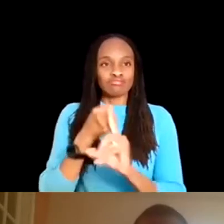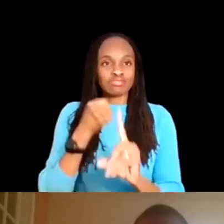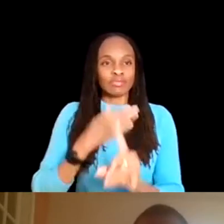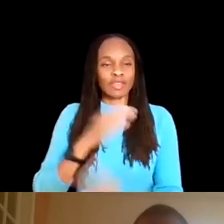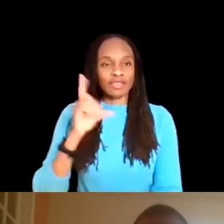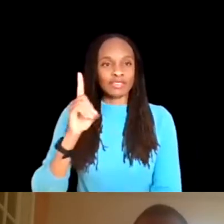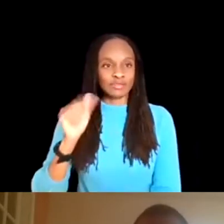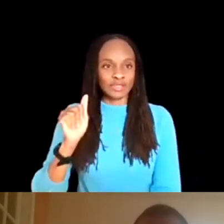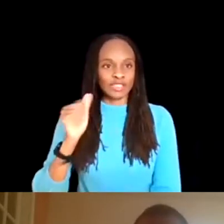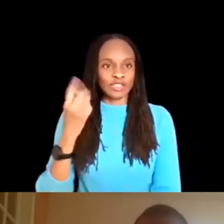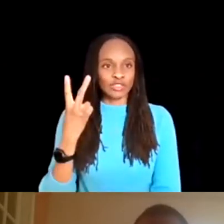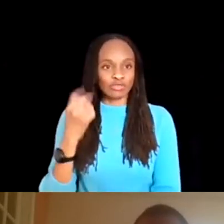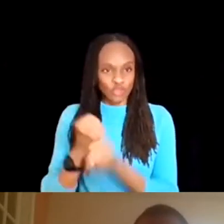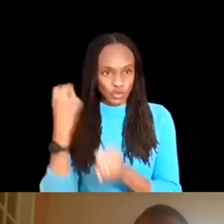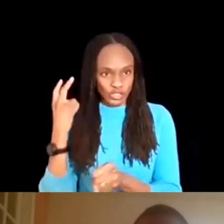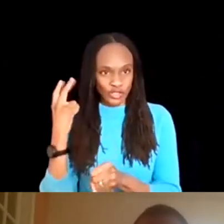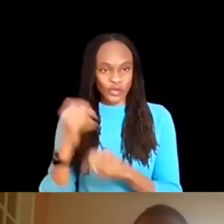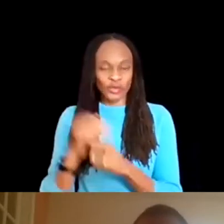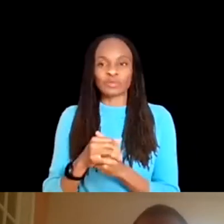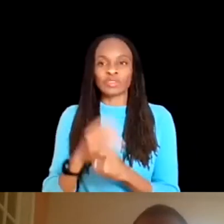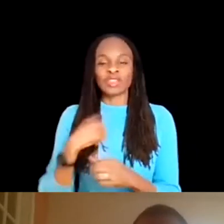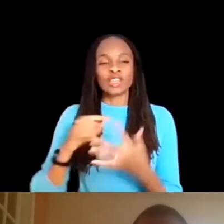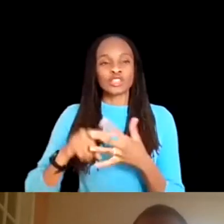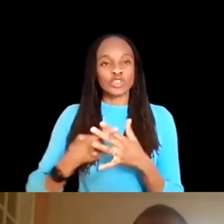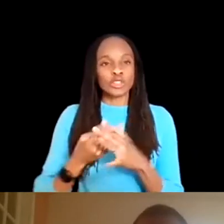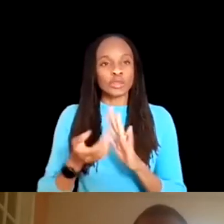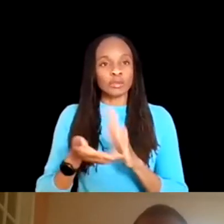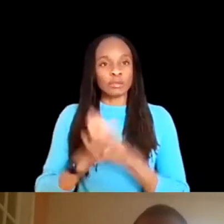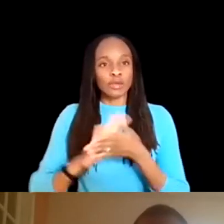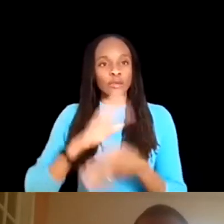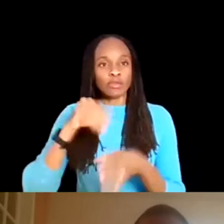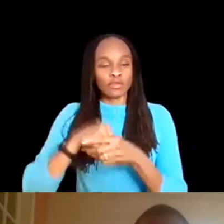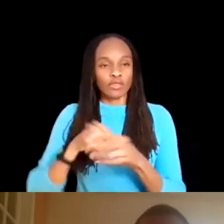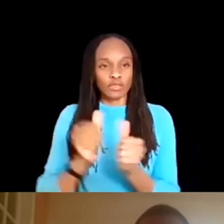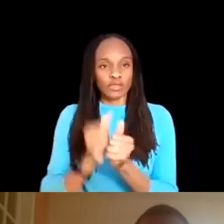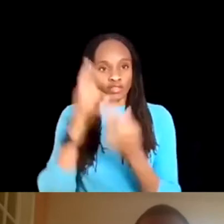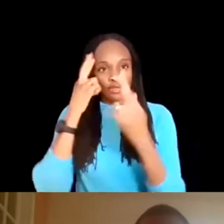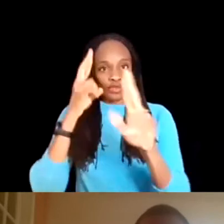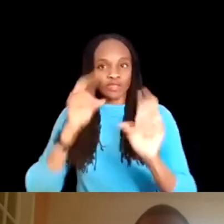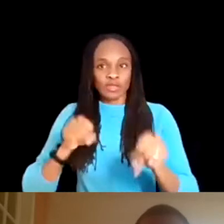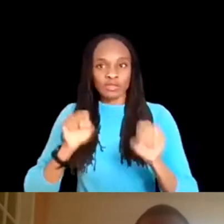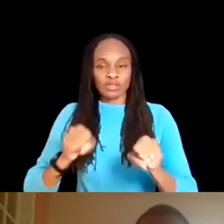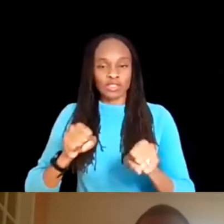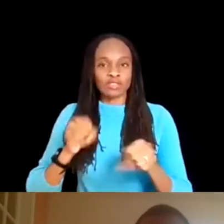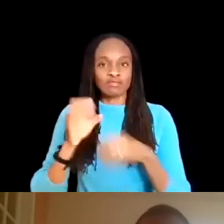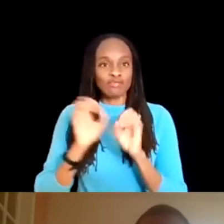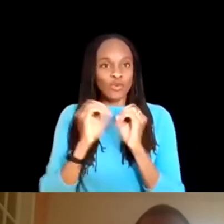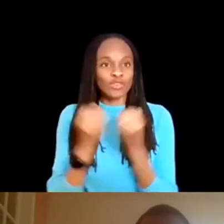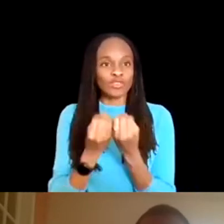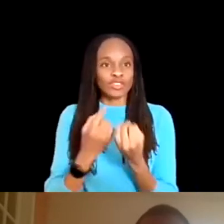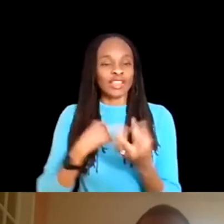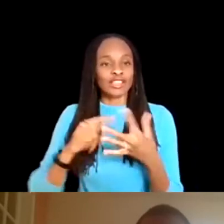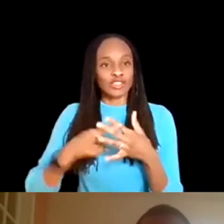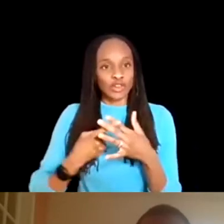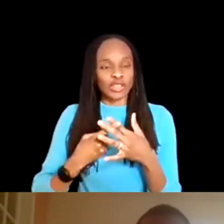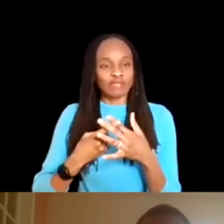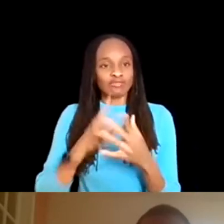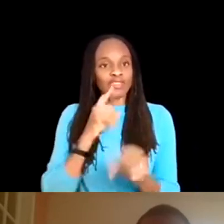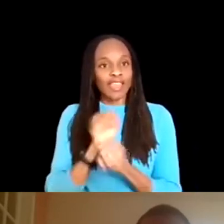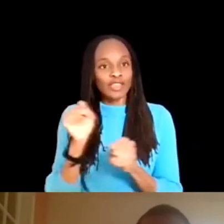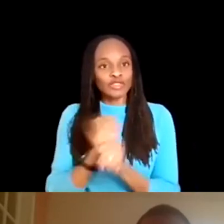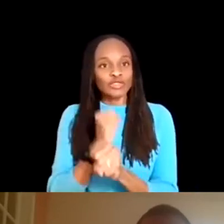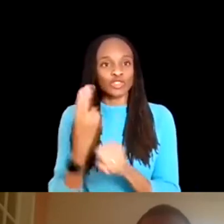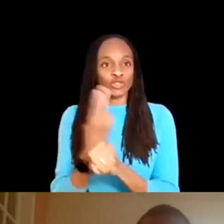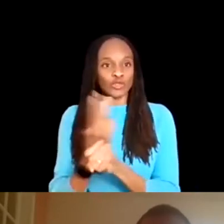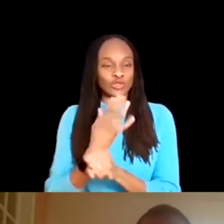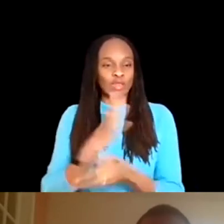ago, and I started to get involved with respectability as an organization and started to actually use my